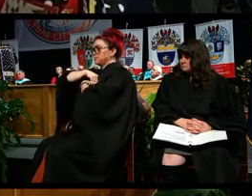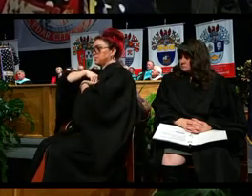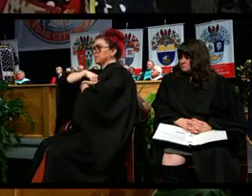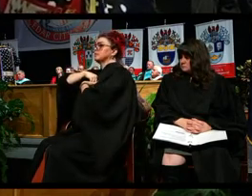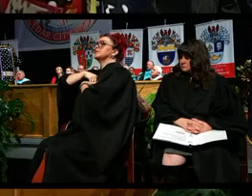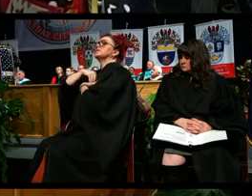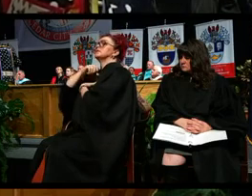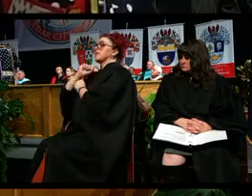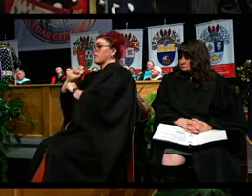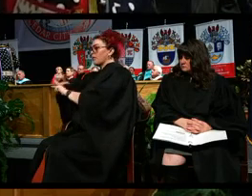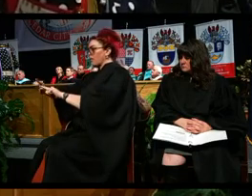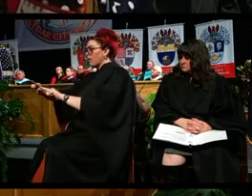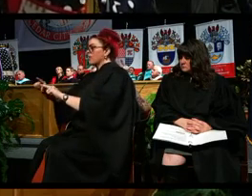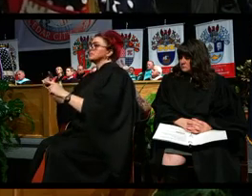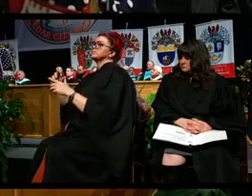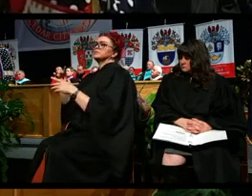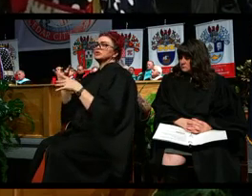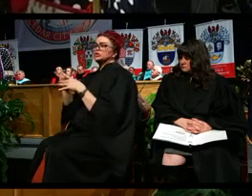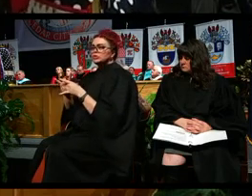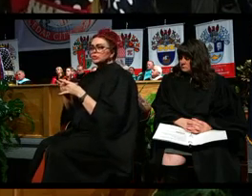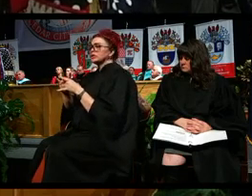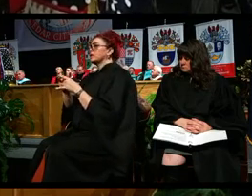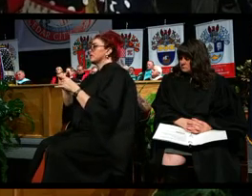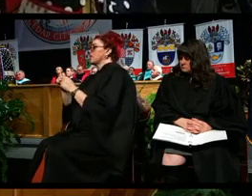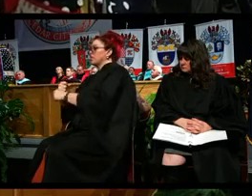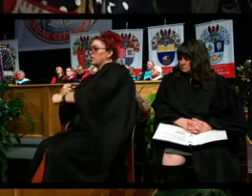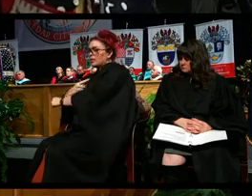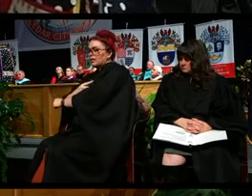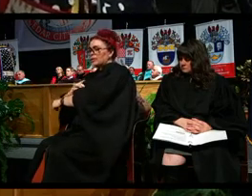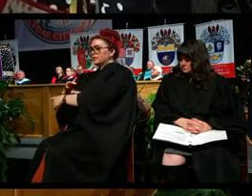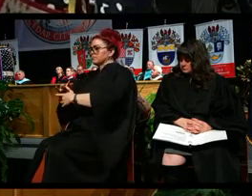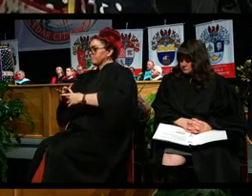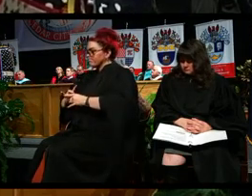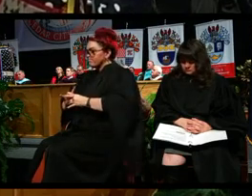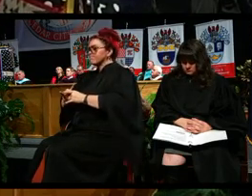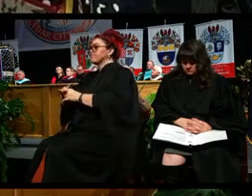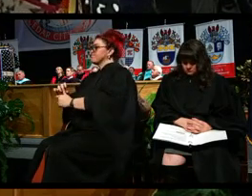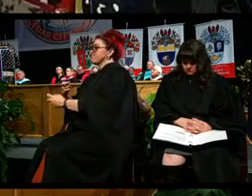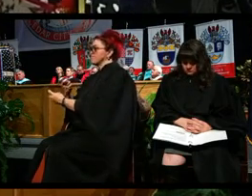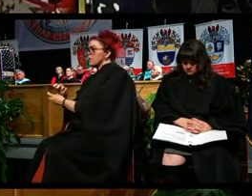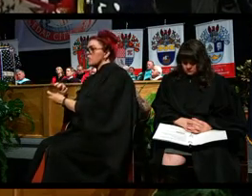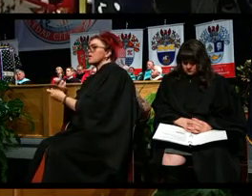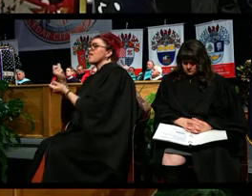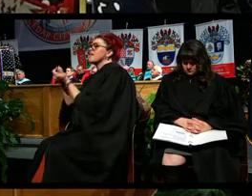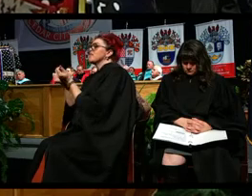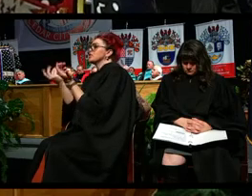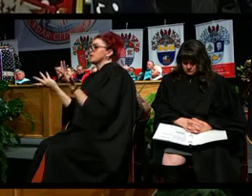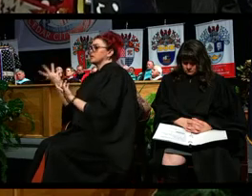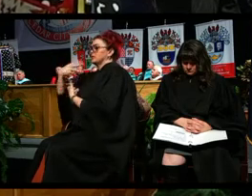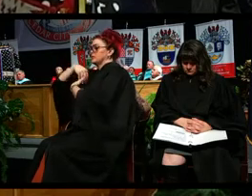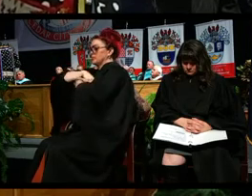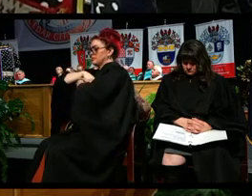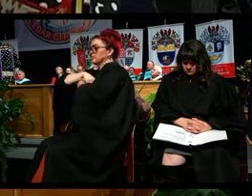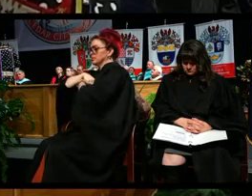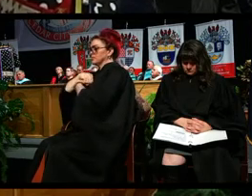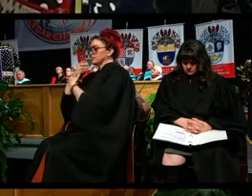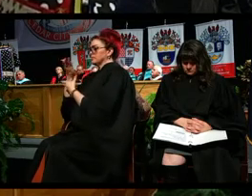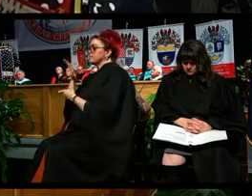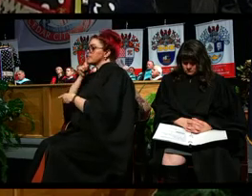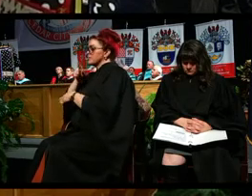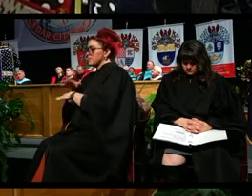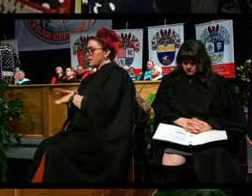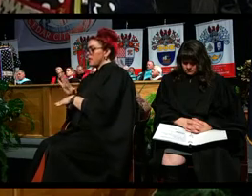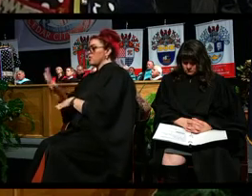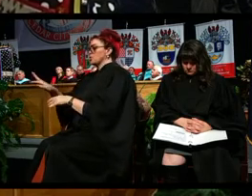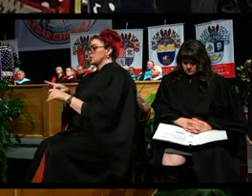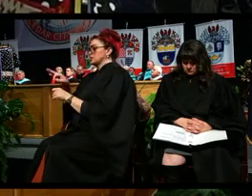the ligaments and joints and muscles and bones, everything within you will be blessed in a good way. Your spirit will be